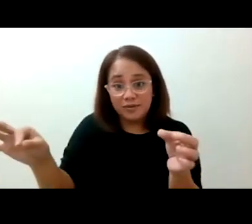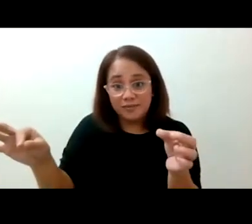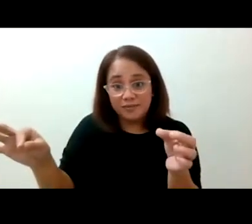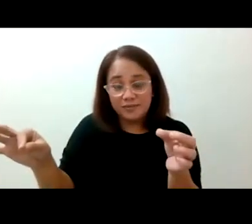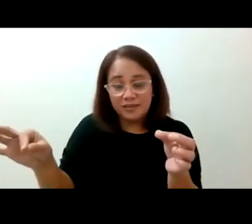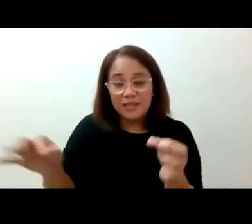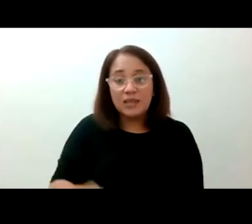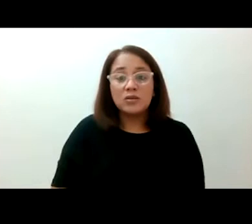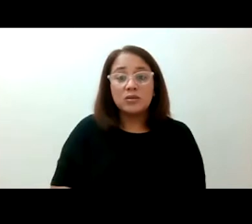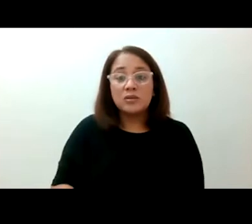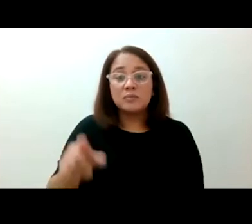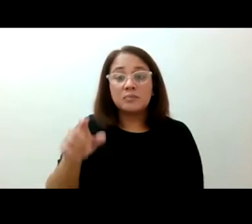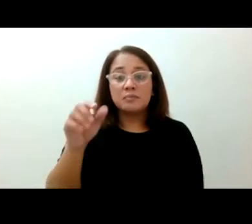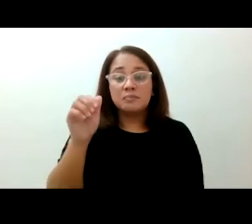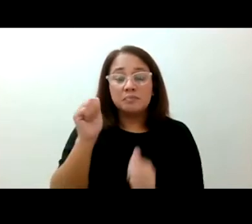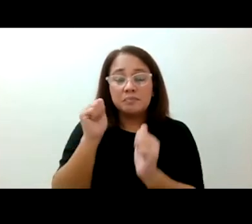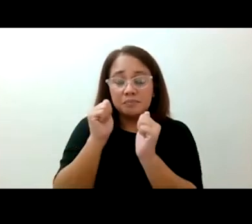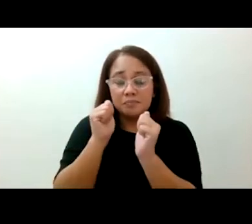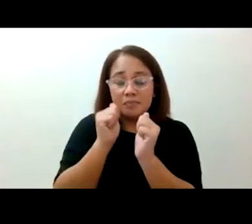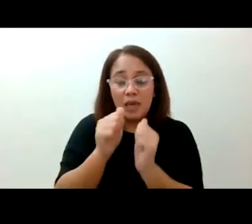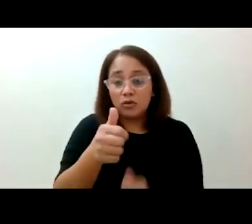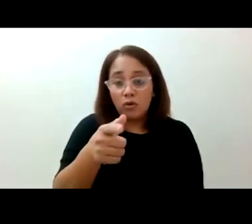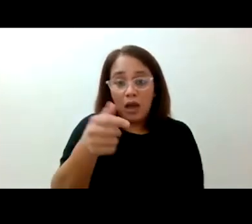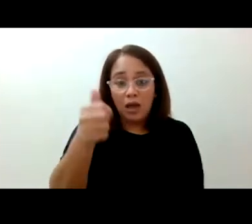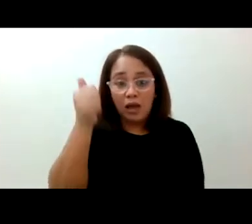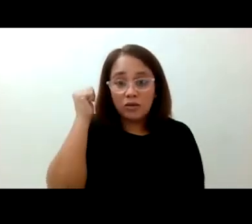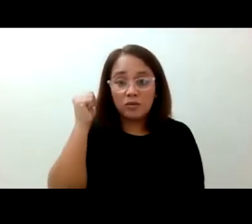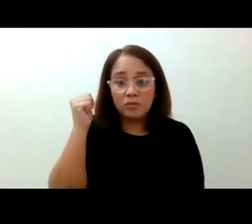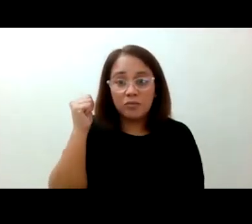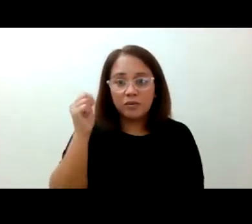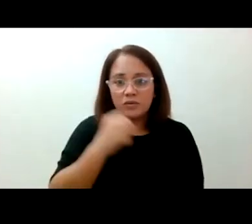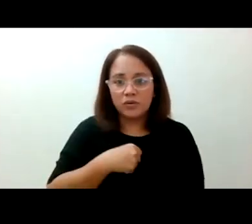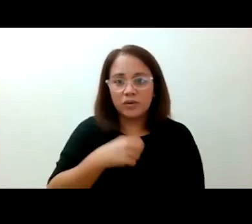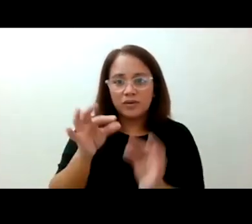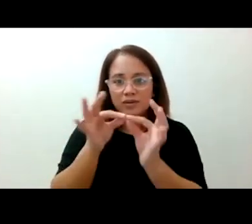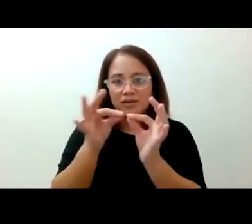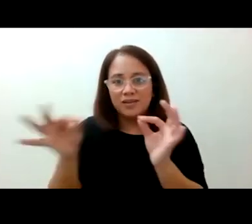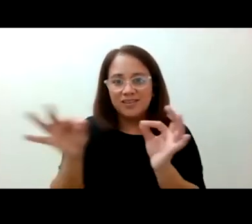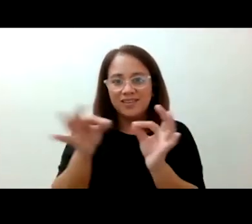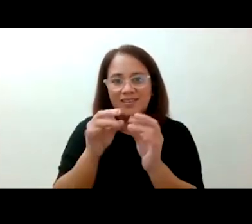people, it's like my connection is not stable for internet. Let's see.